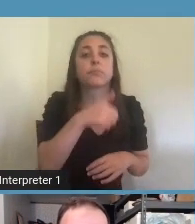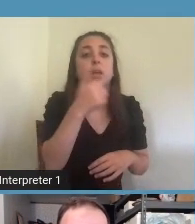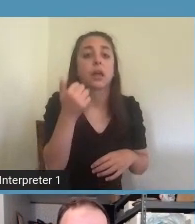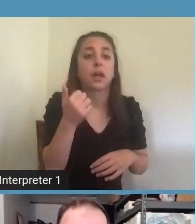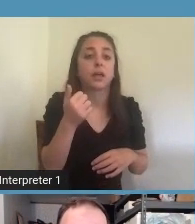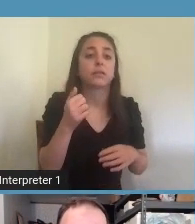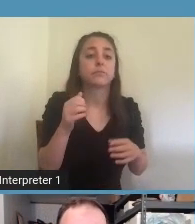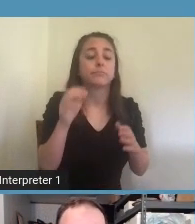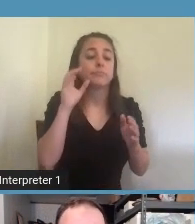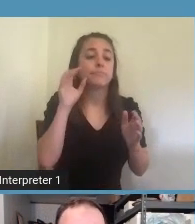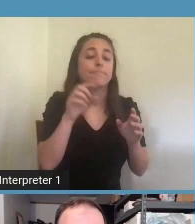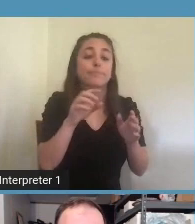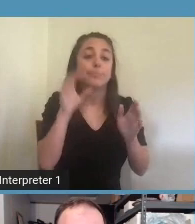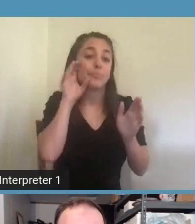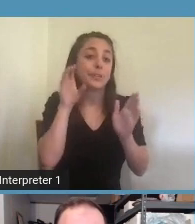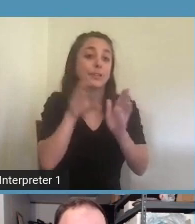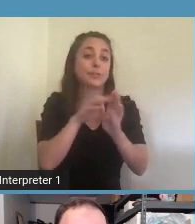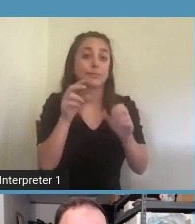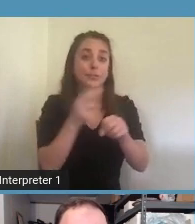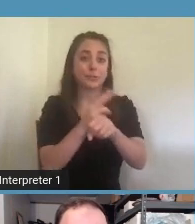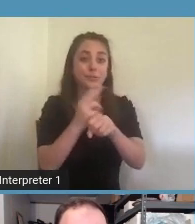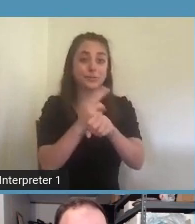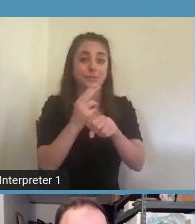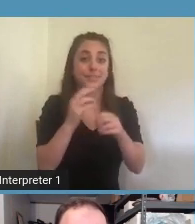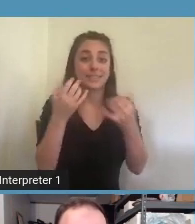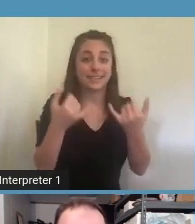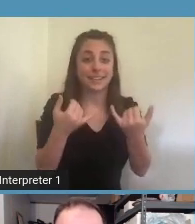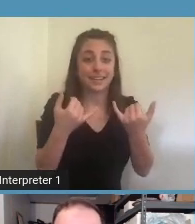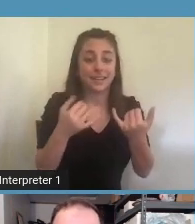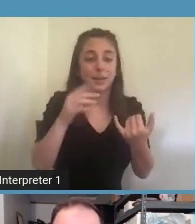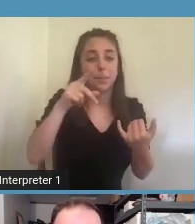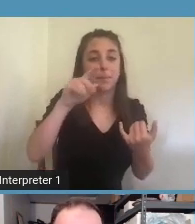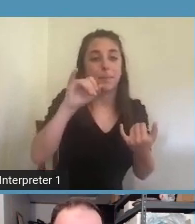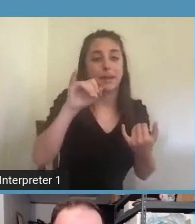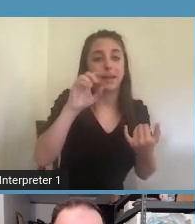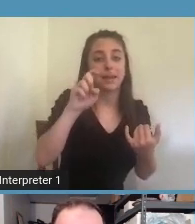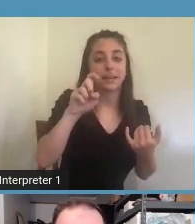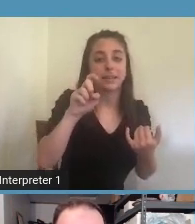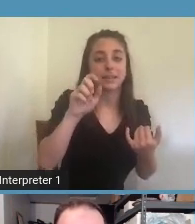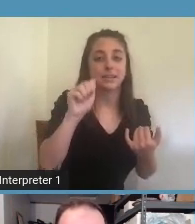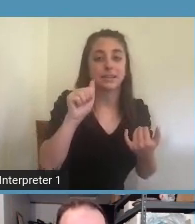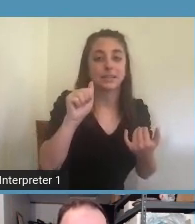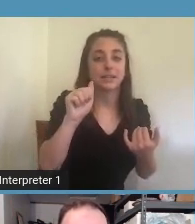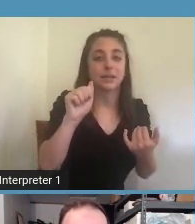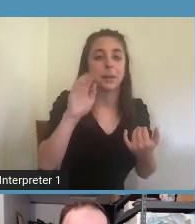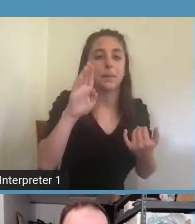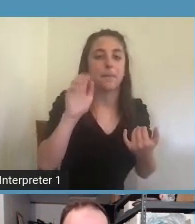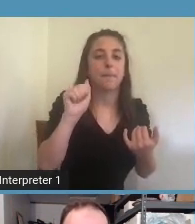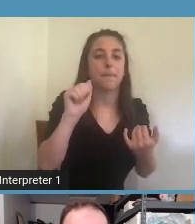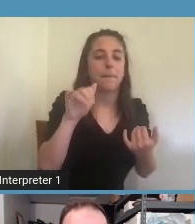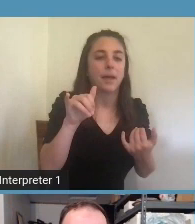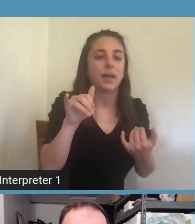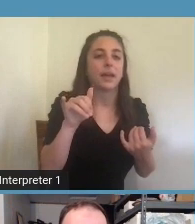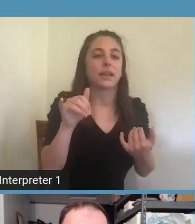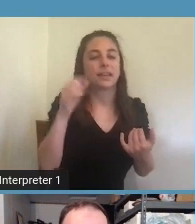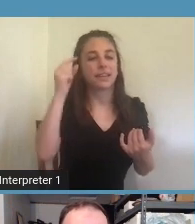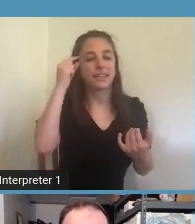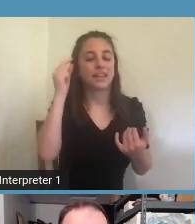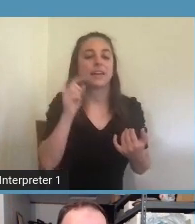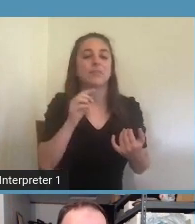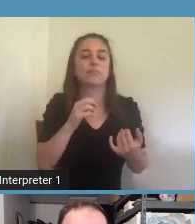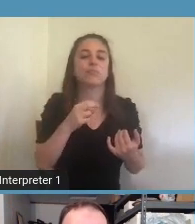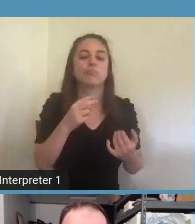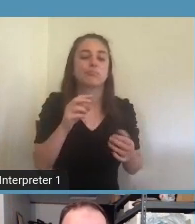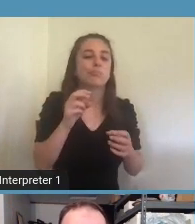presentation today is called Pixabay.com. I think that's how you pronounce it. But it allows you